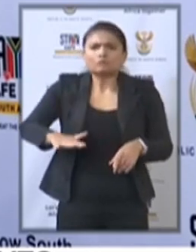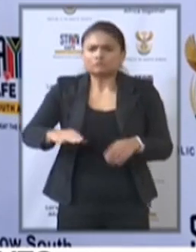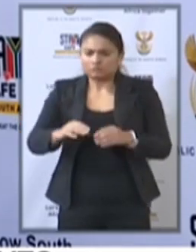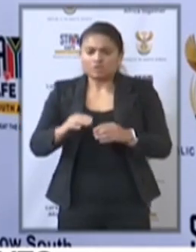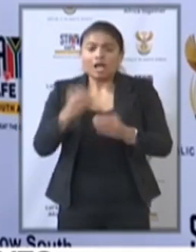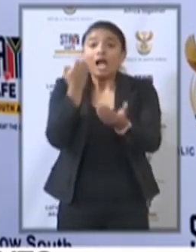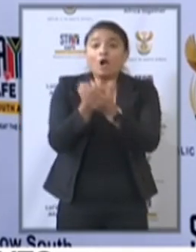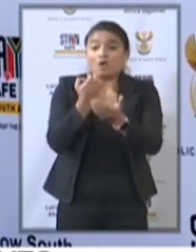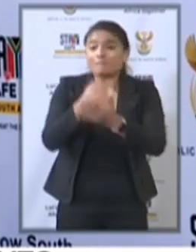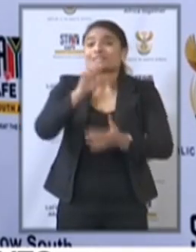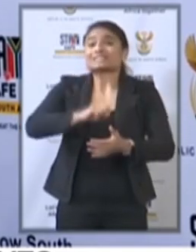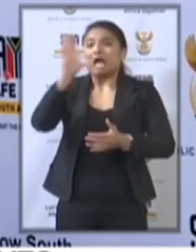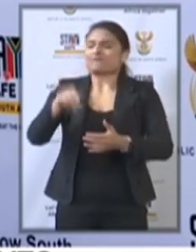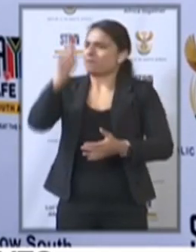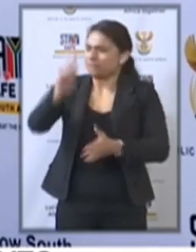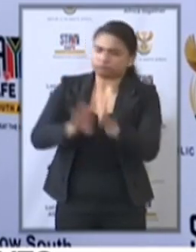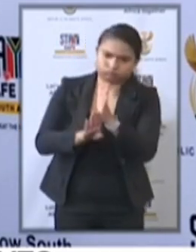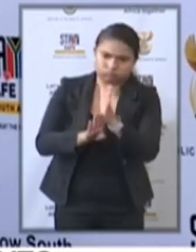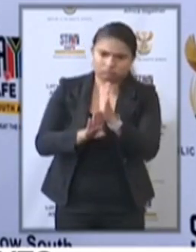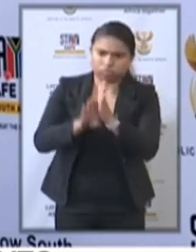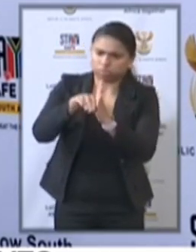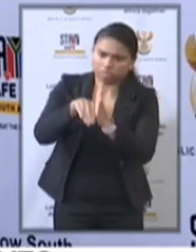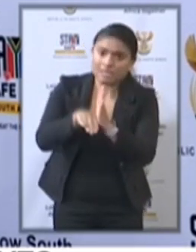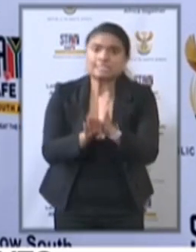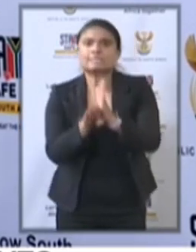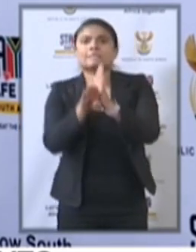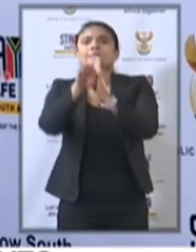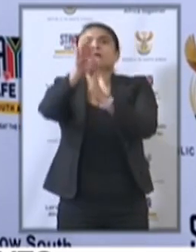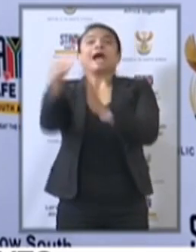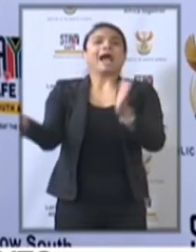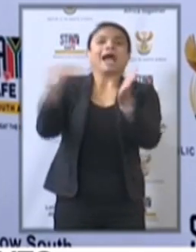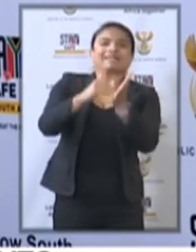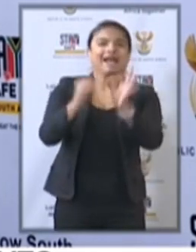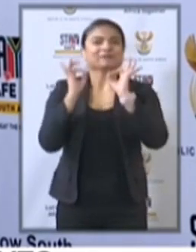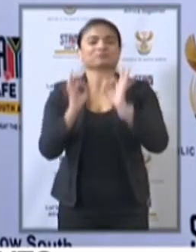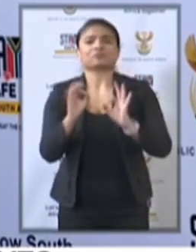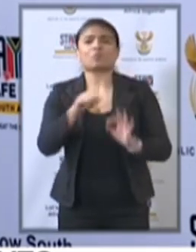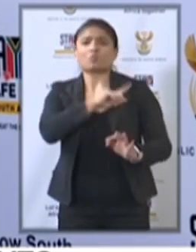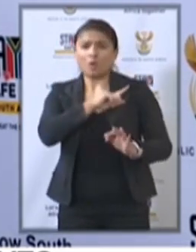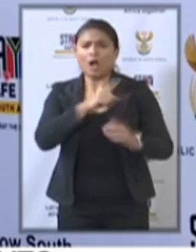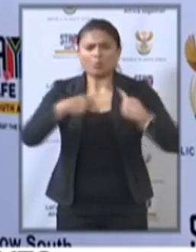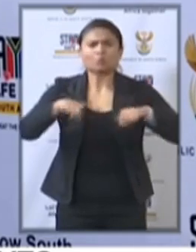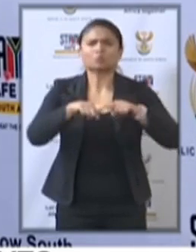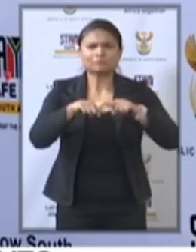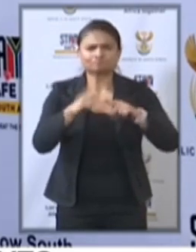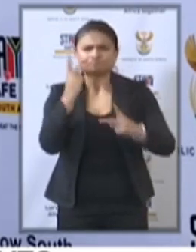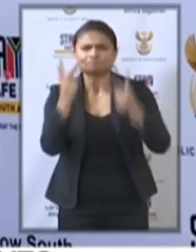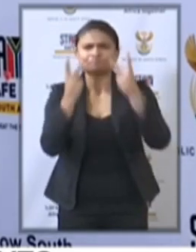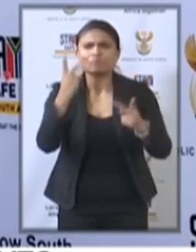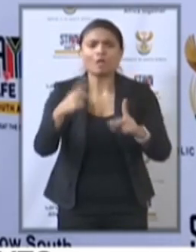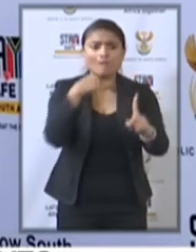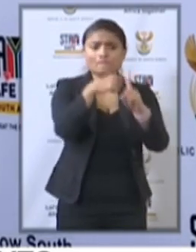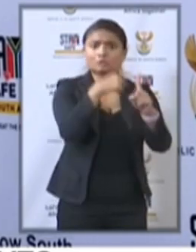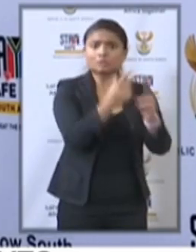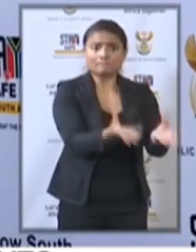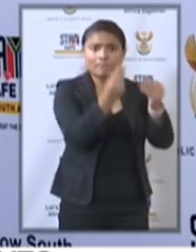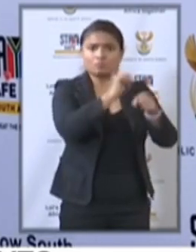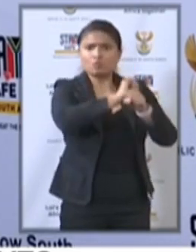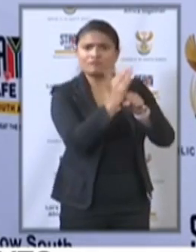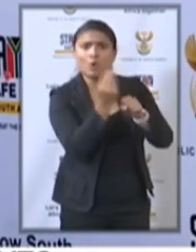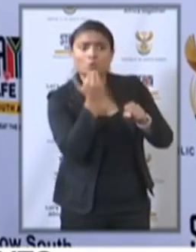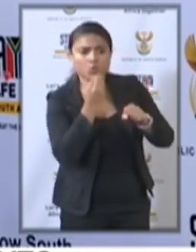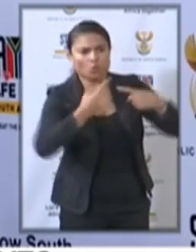Now, to strengthen South Africa's active case finding survey, this is very important because it